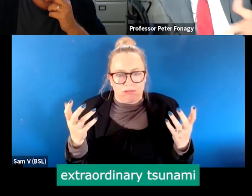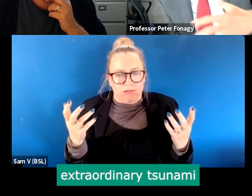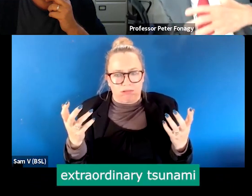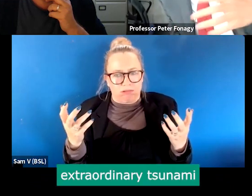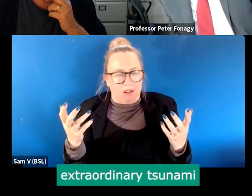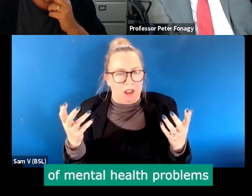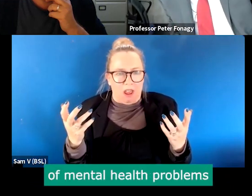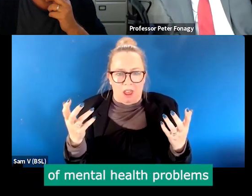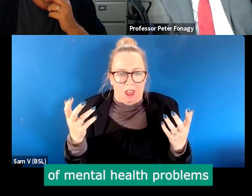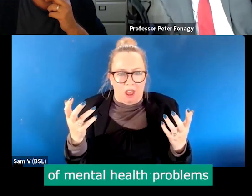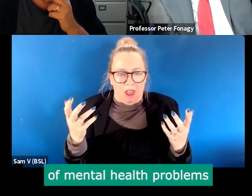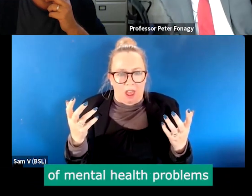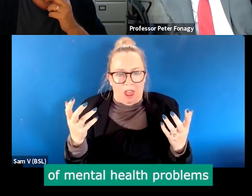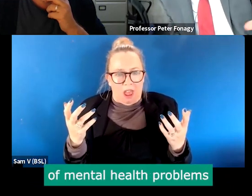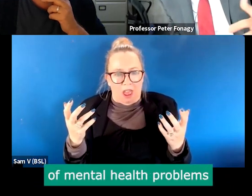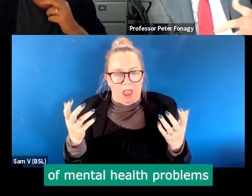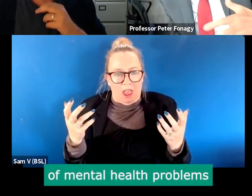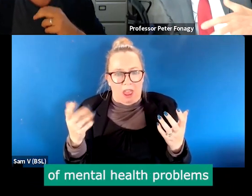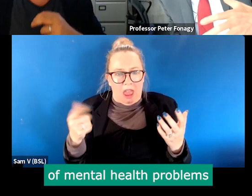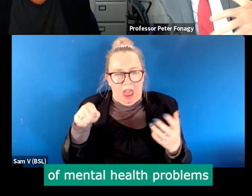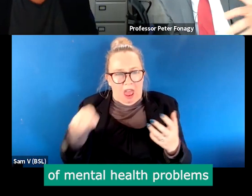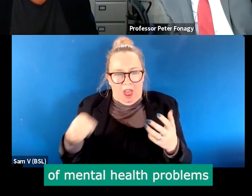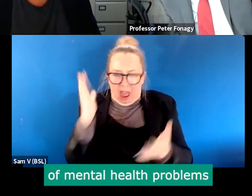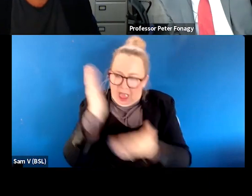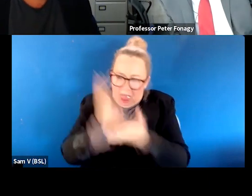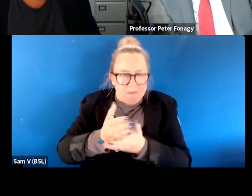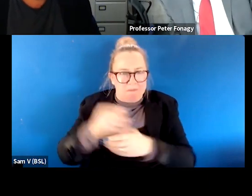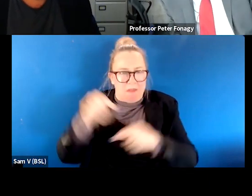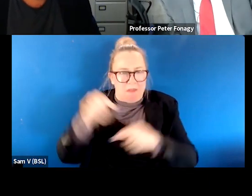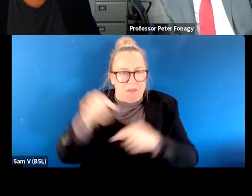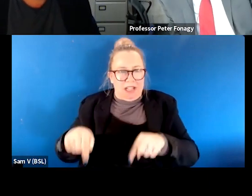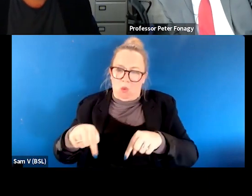extraordinary tsunami of mental health problems.